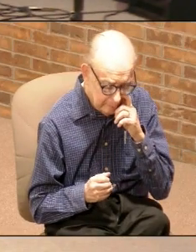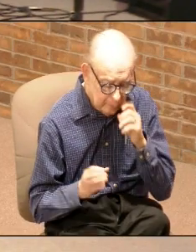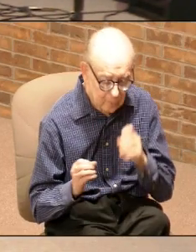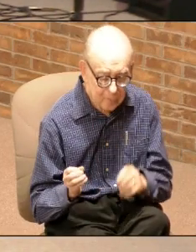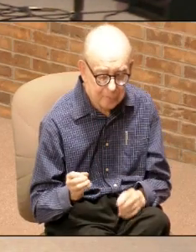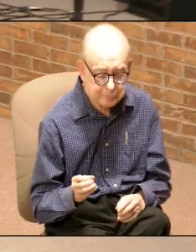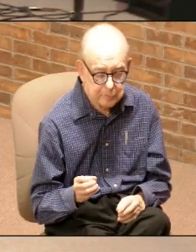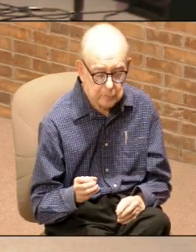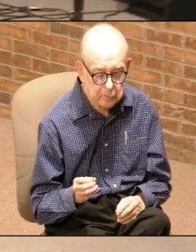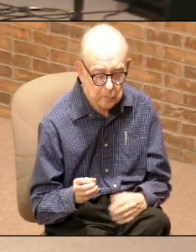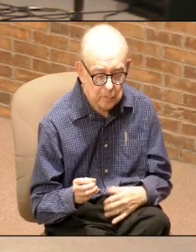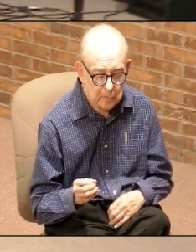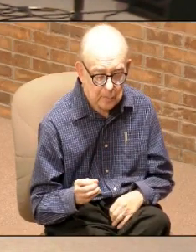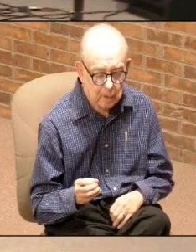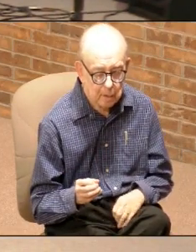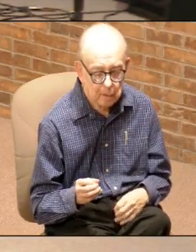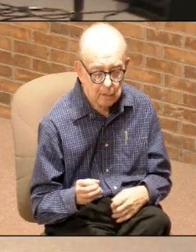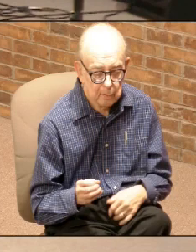So,